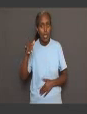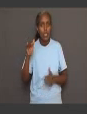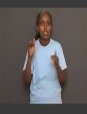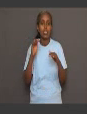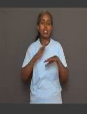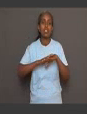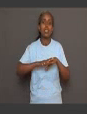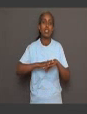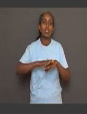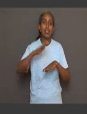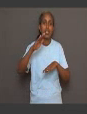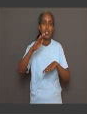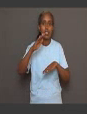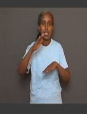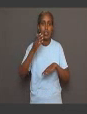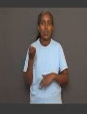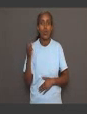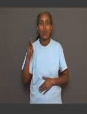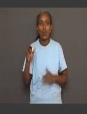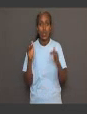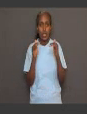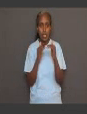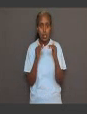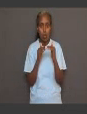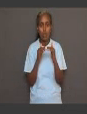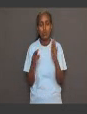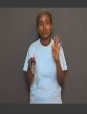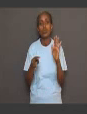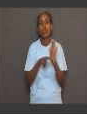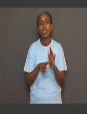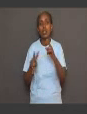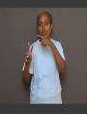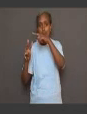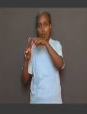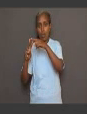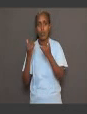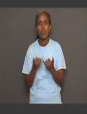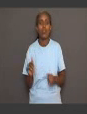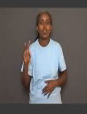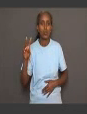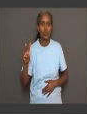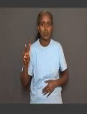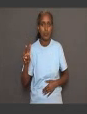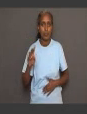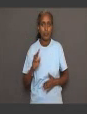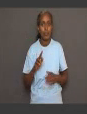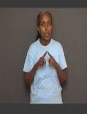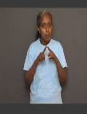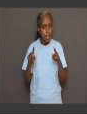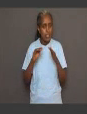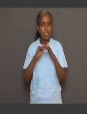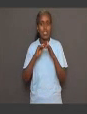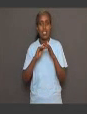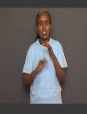is greater than or equal to -pi over 2, but